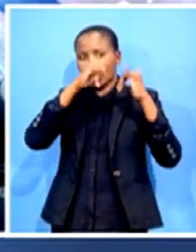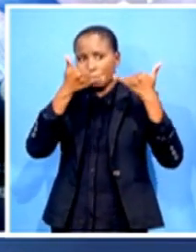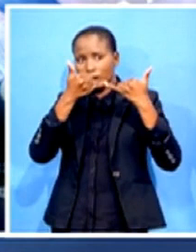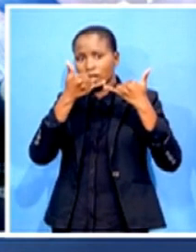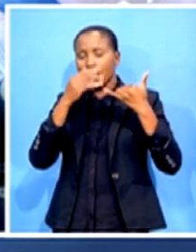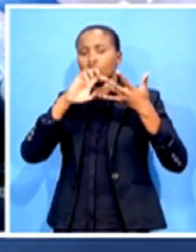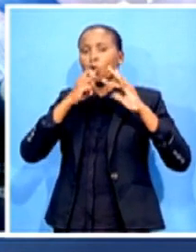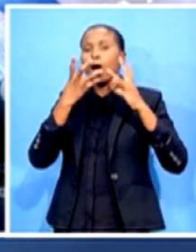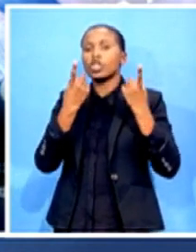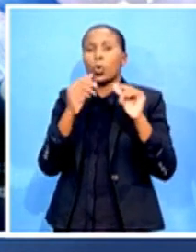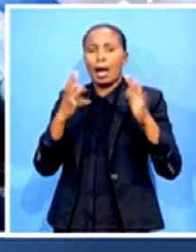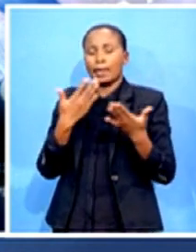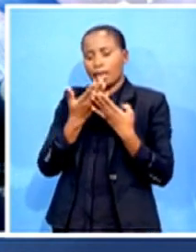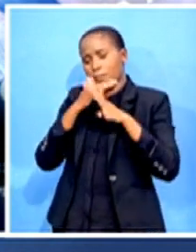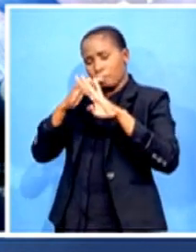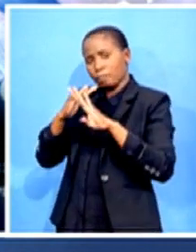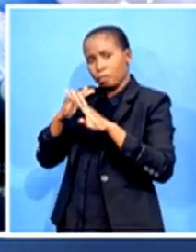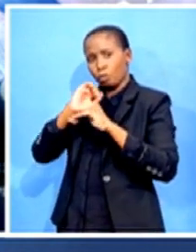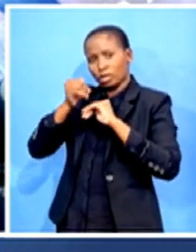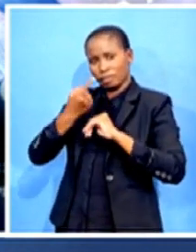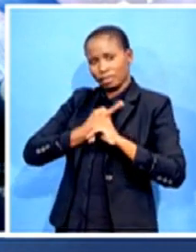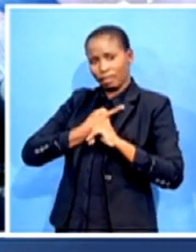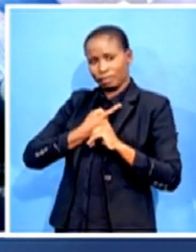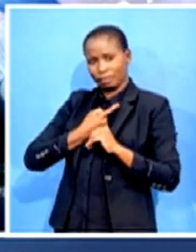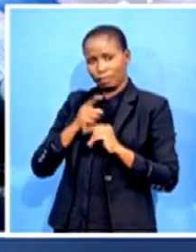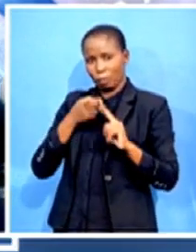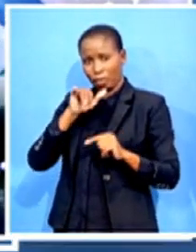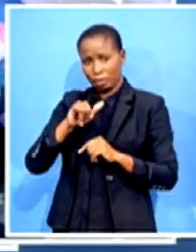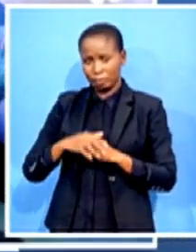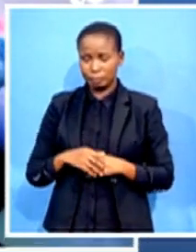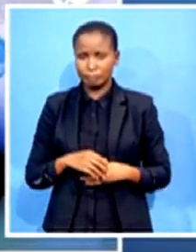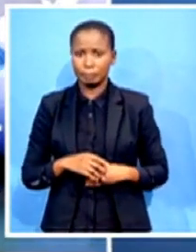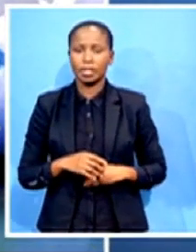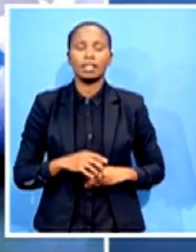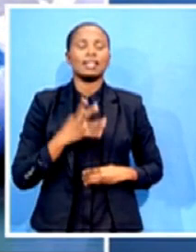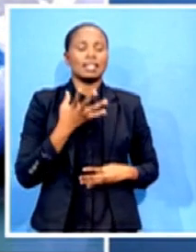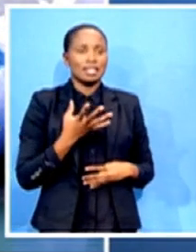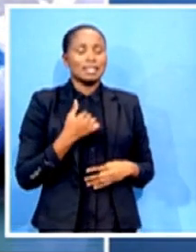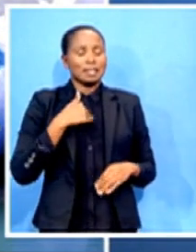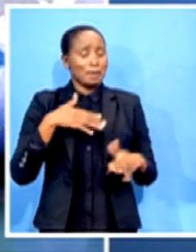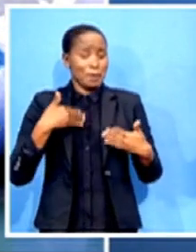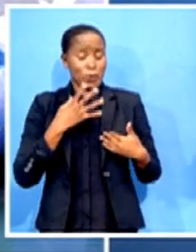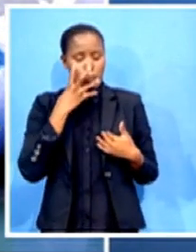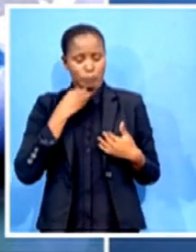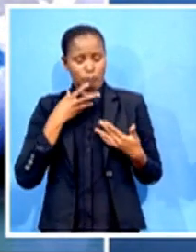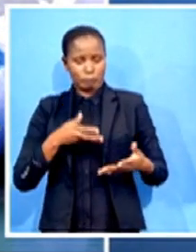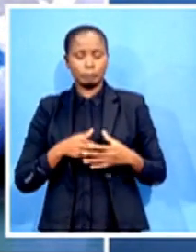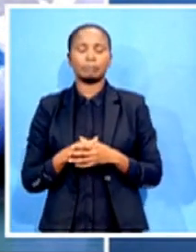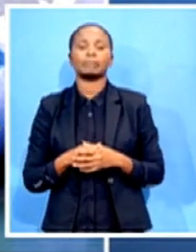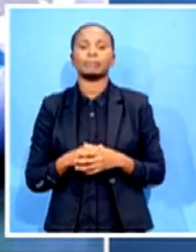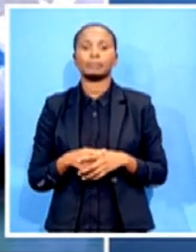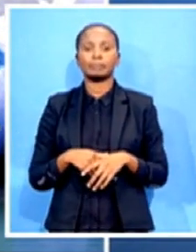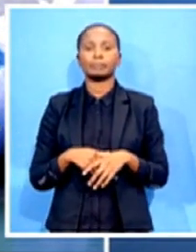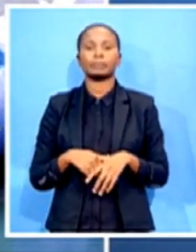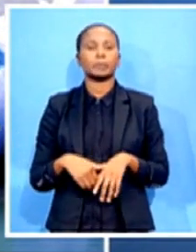threats? Yeah. So Blaine, I'm glad you asked. Look, it's unfortunate. This level of activity